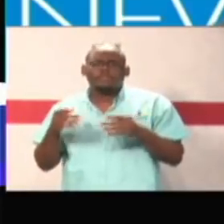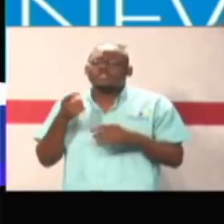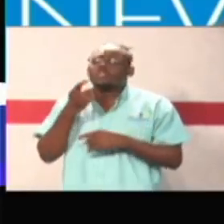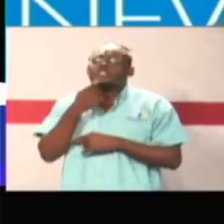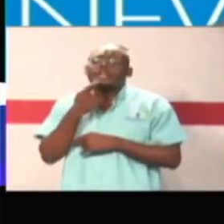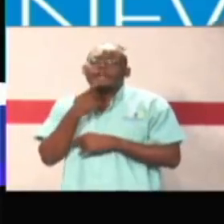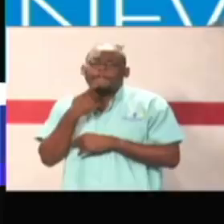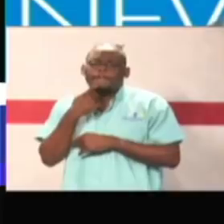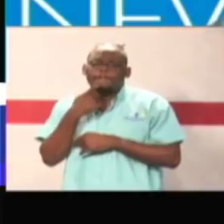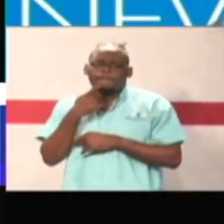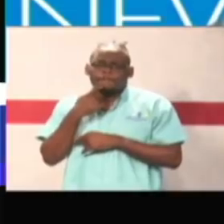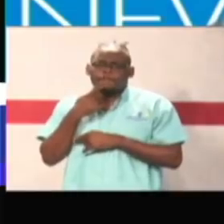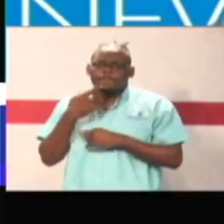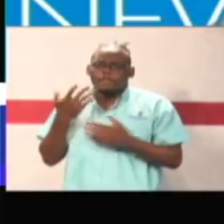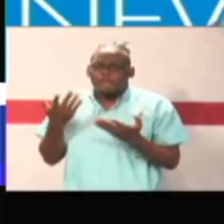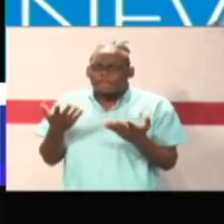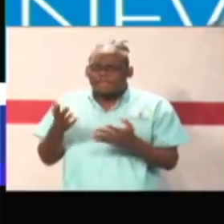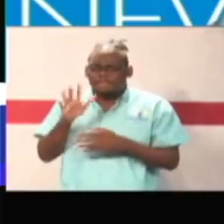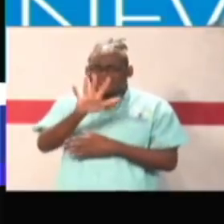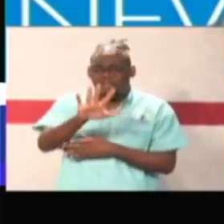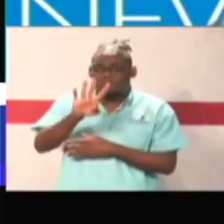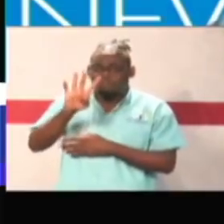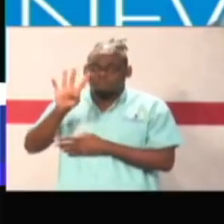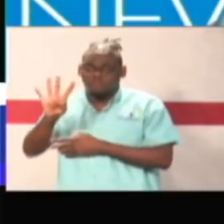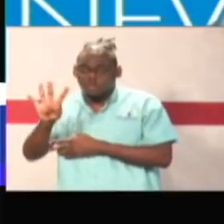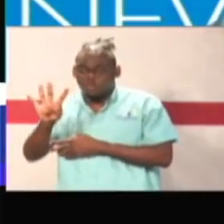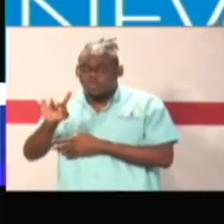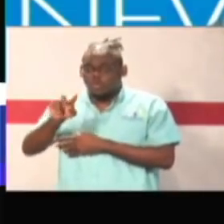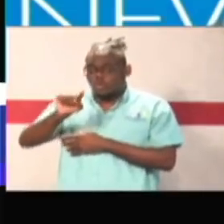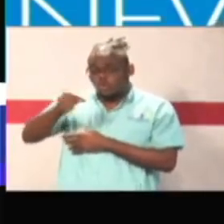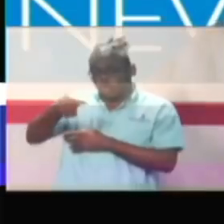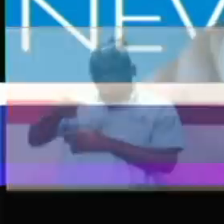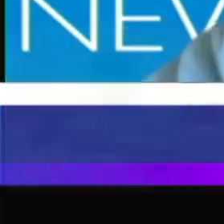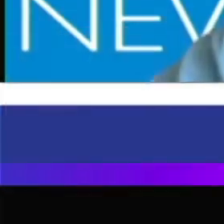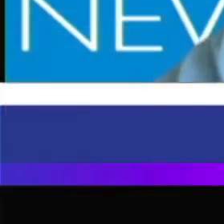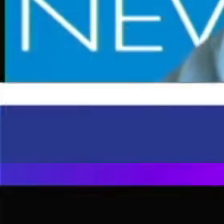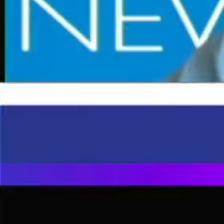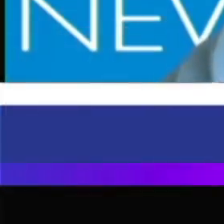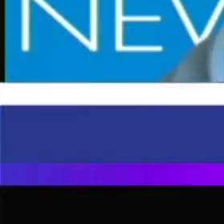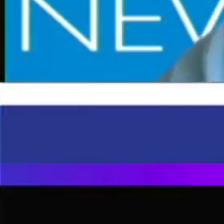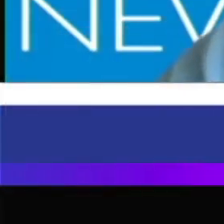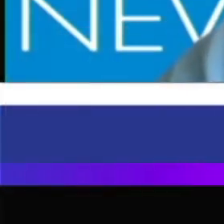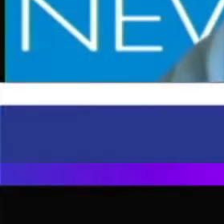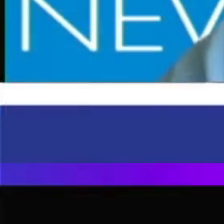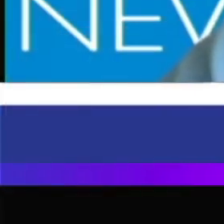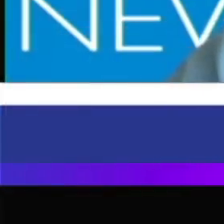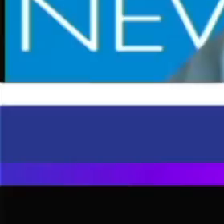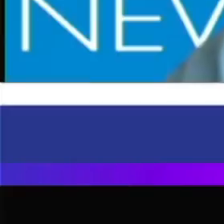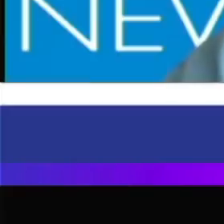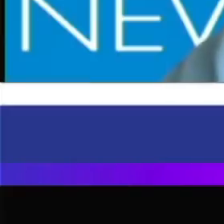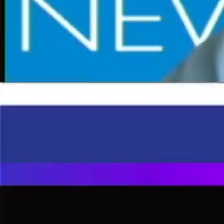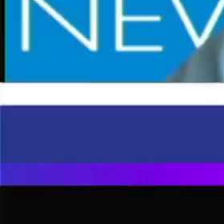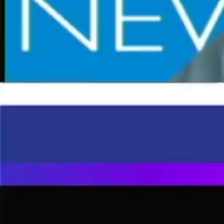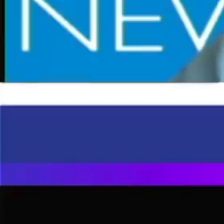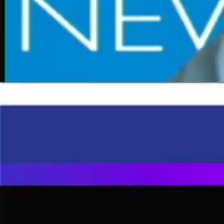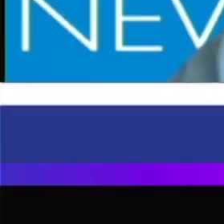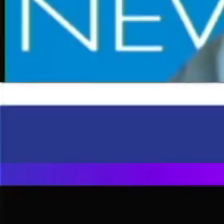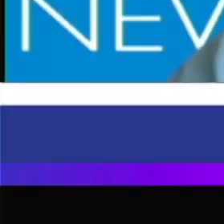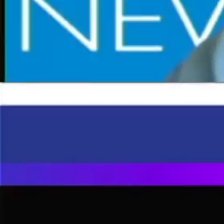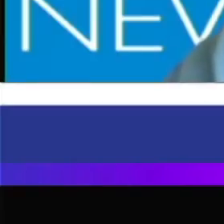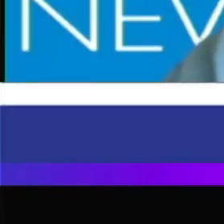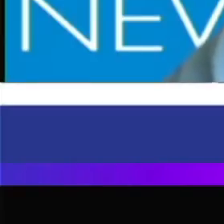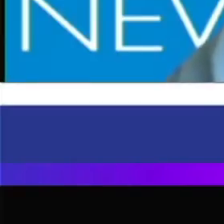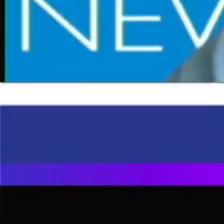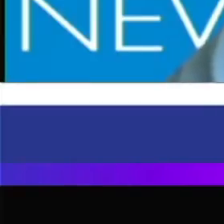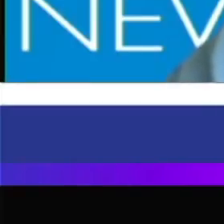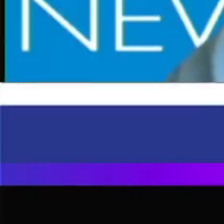about 54,000 of the children between the ages of 12 to 18 who are not vaccinated. What happens in a case where a